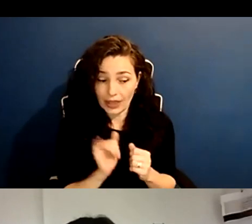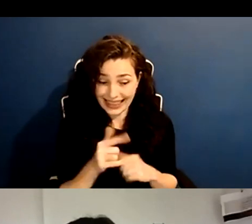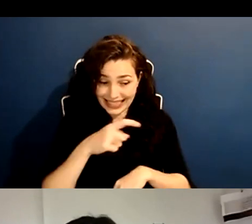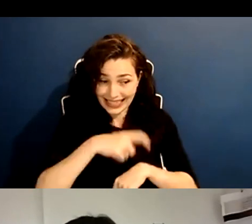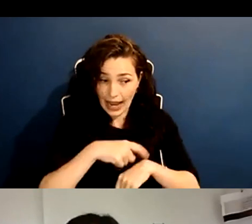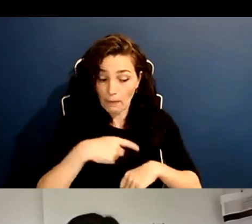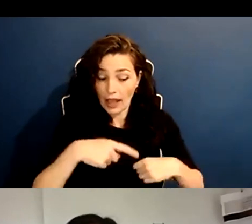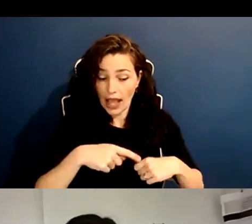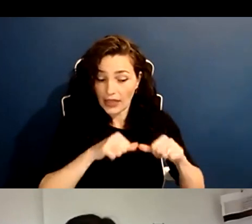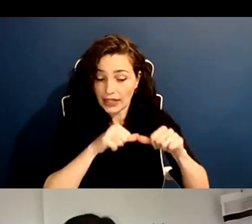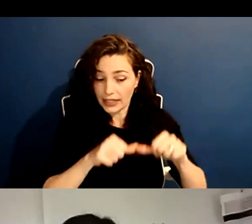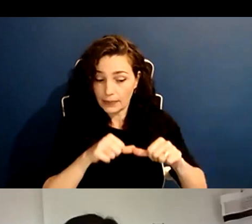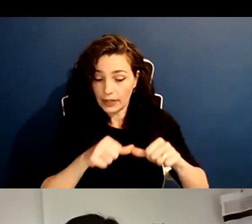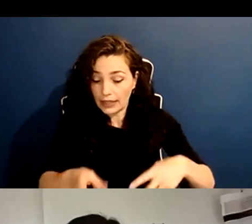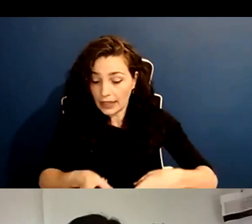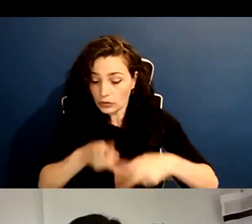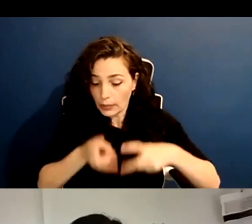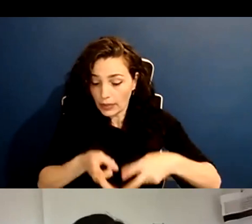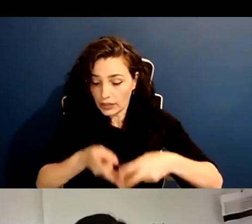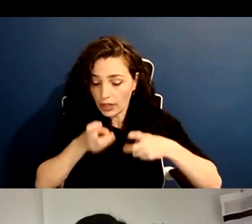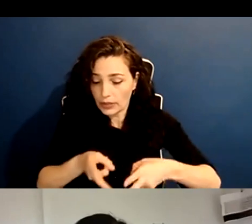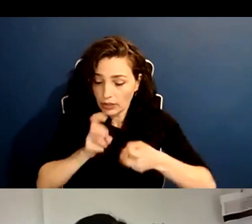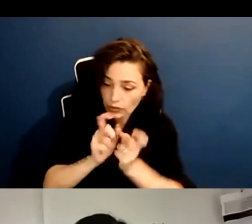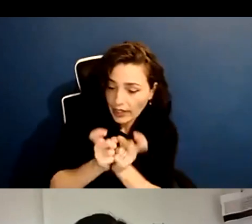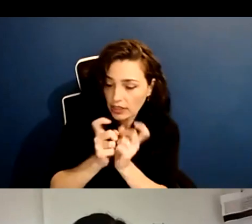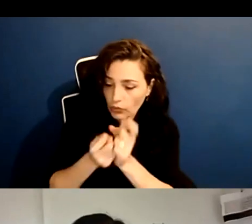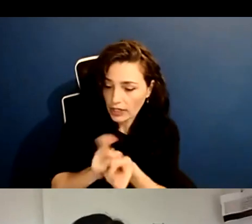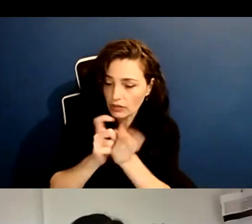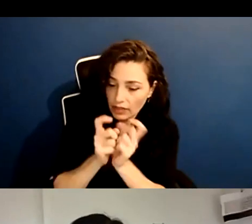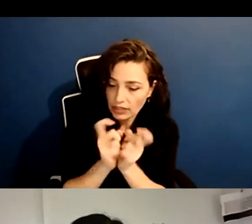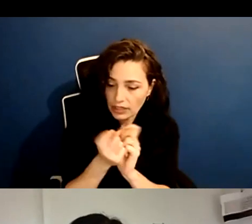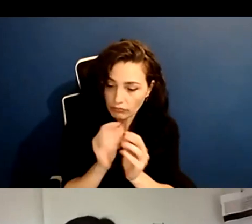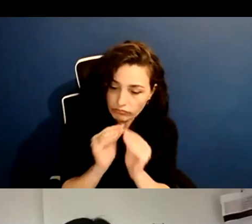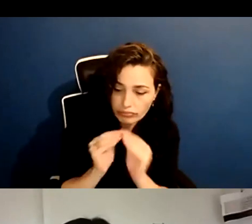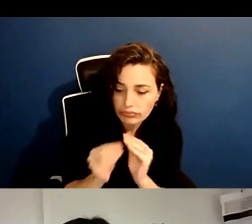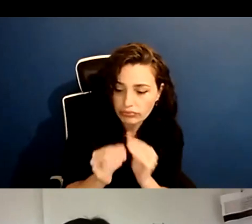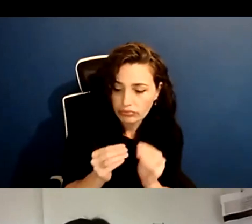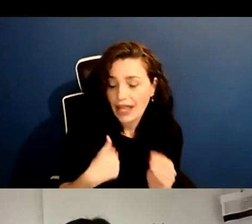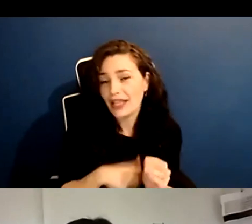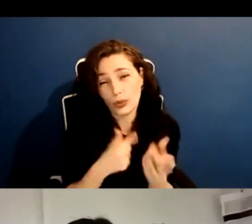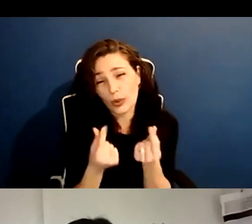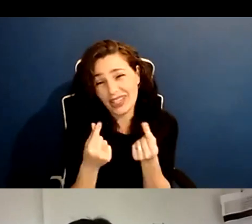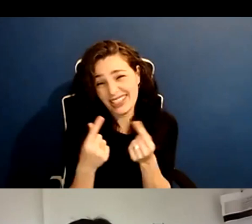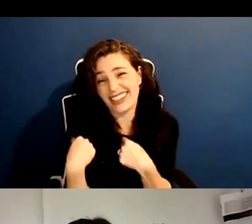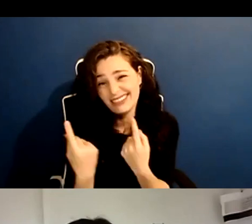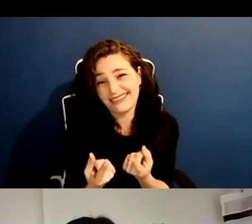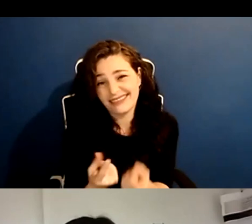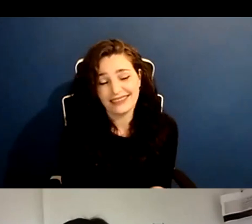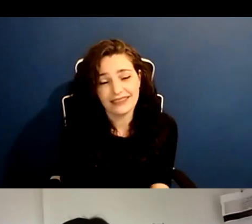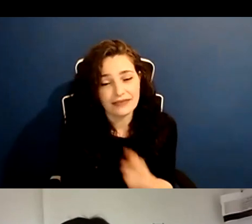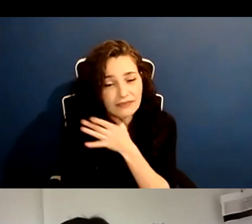and then keep revising it, basically. That's what we did throughout. But weirdly also, I